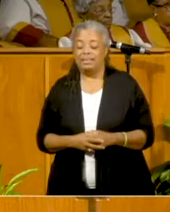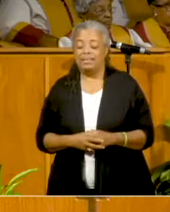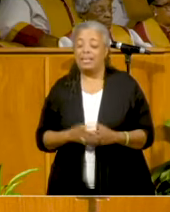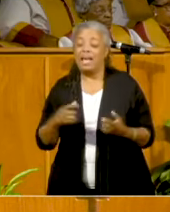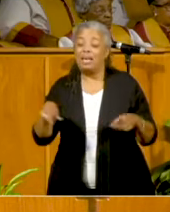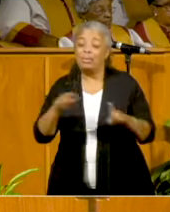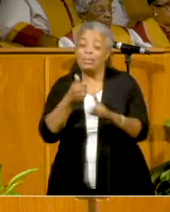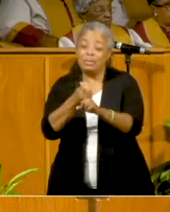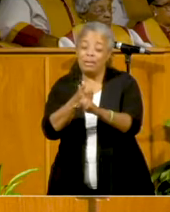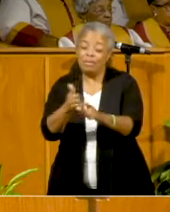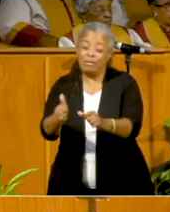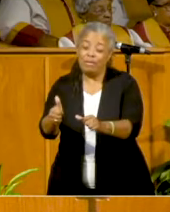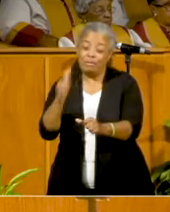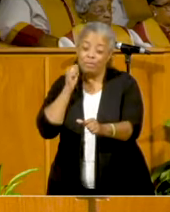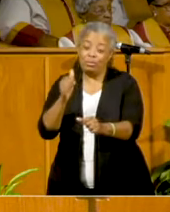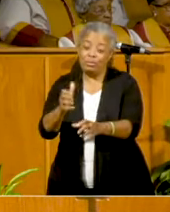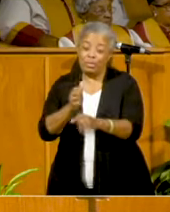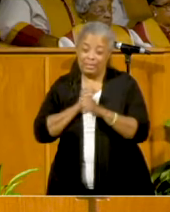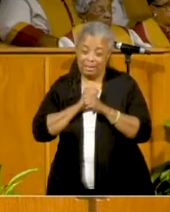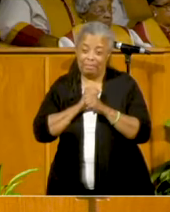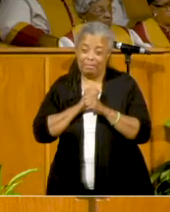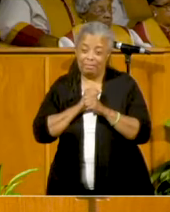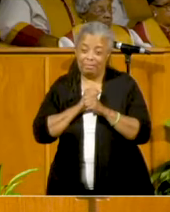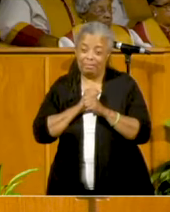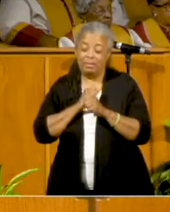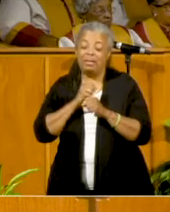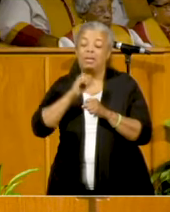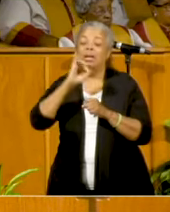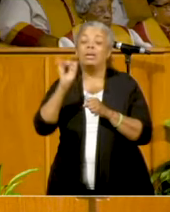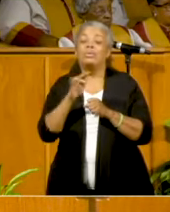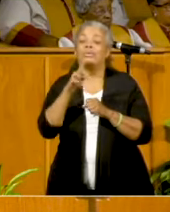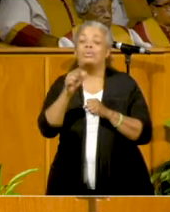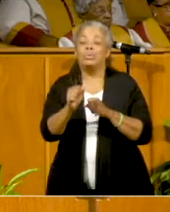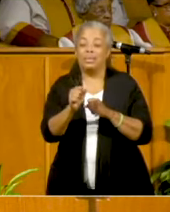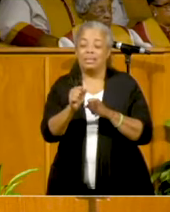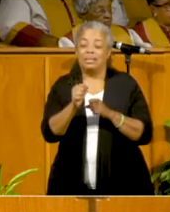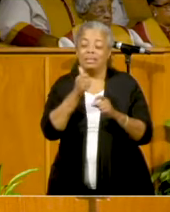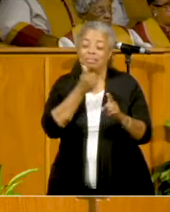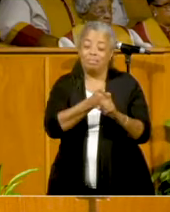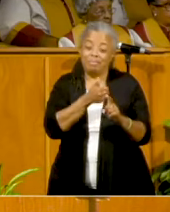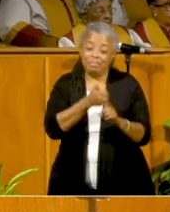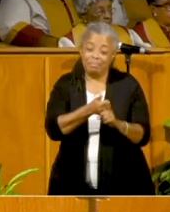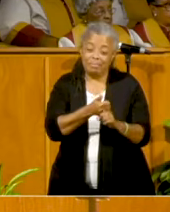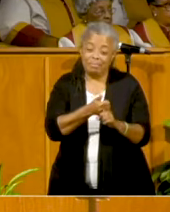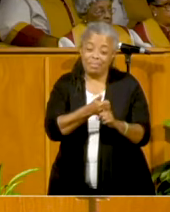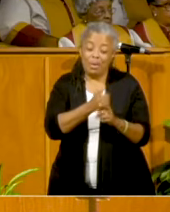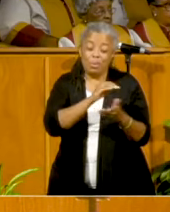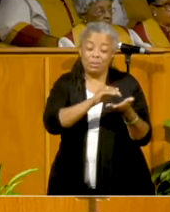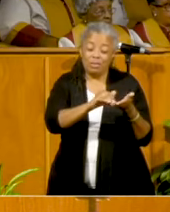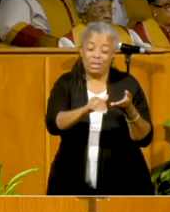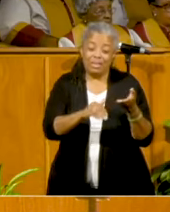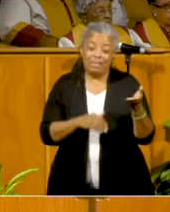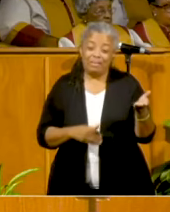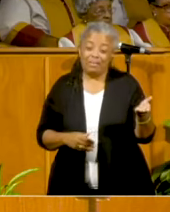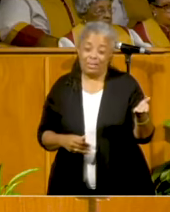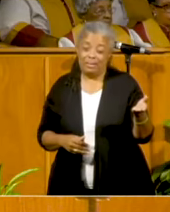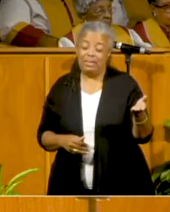and you refuse to receive it. Judas was forgiven.